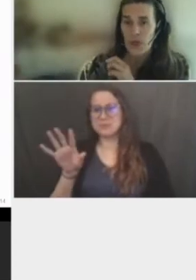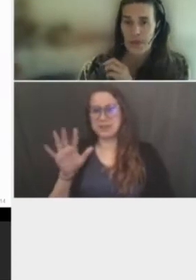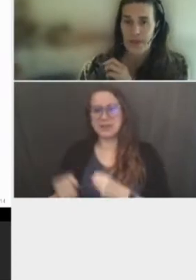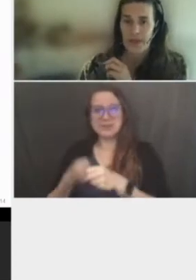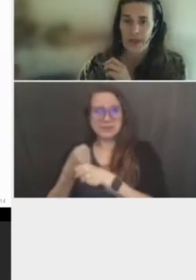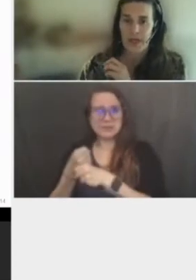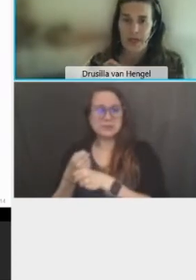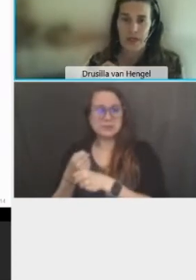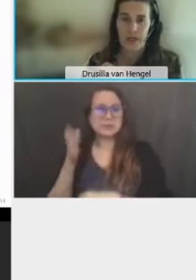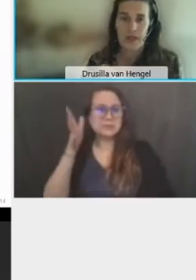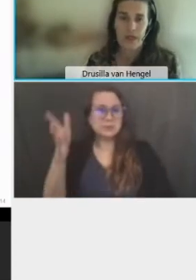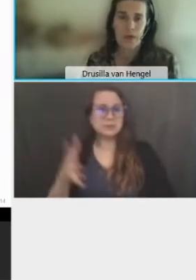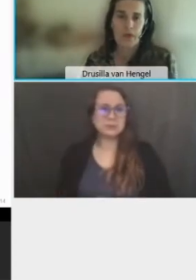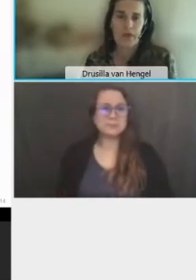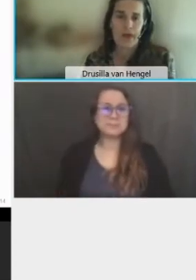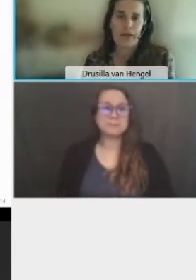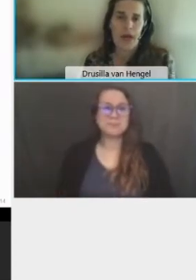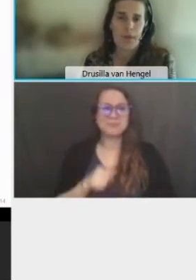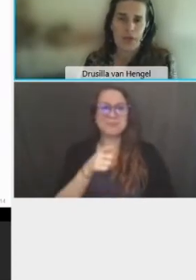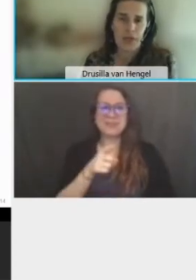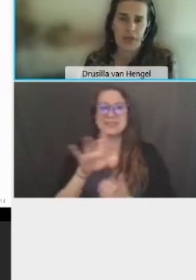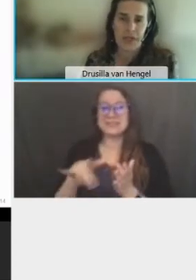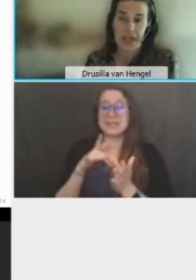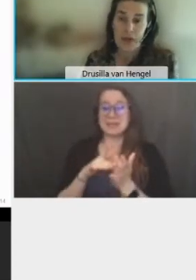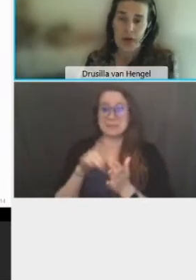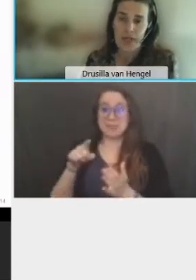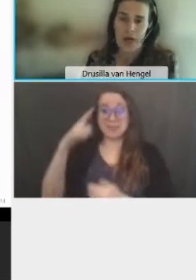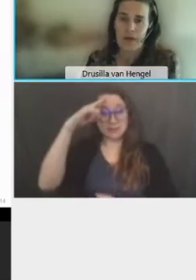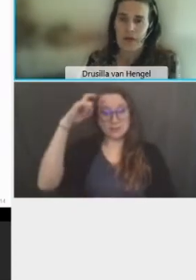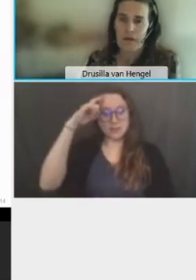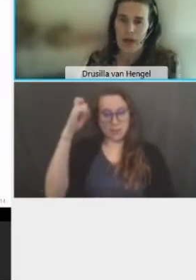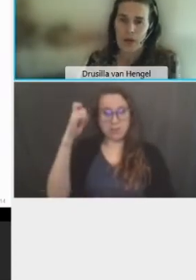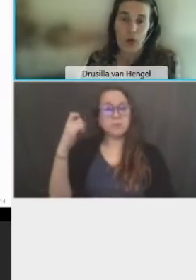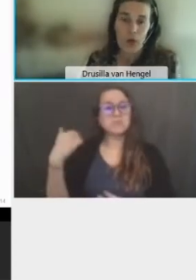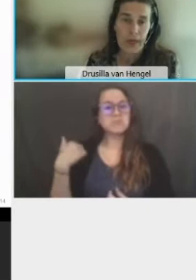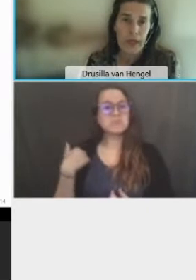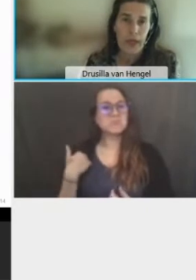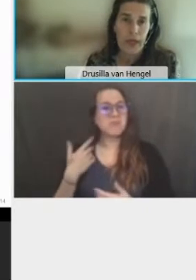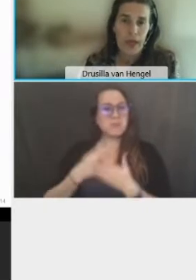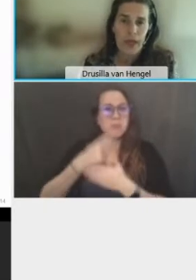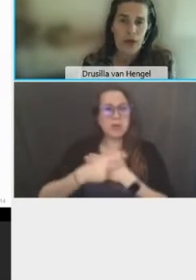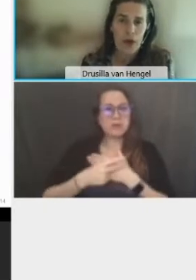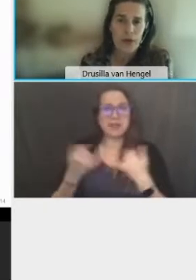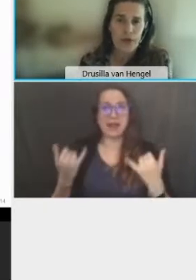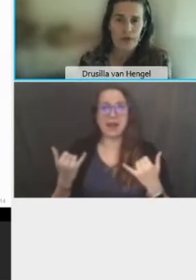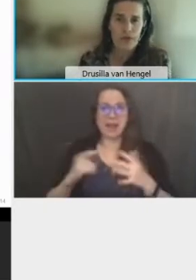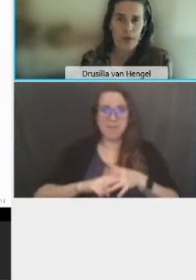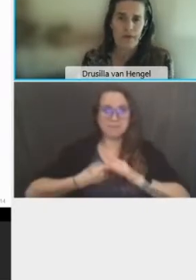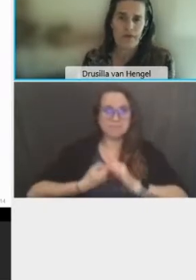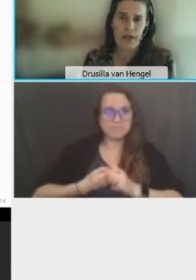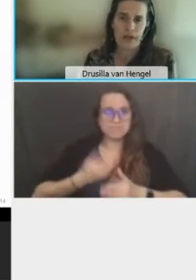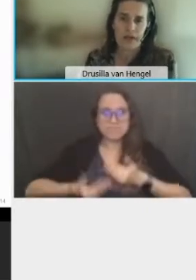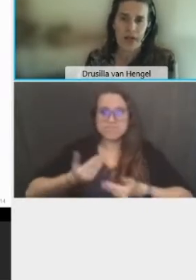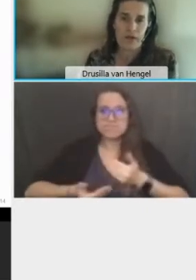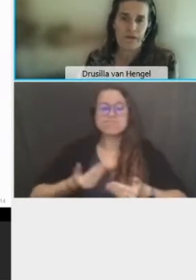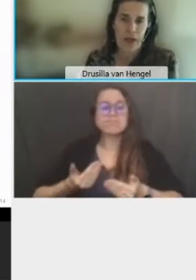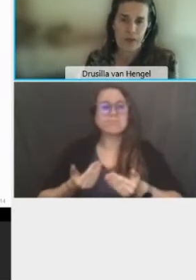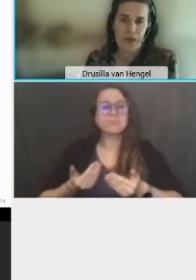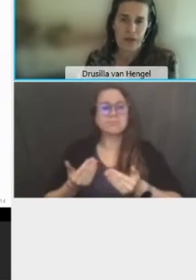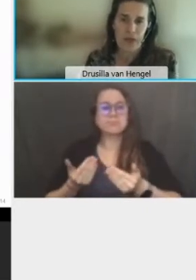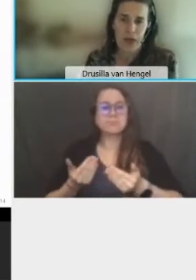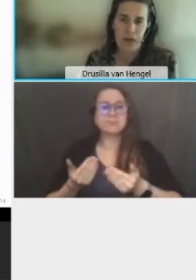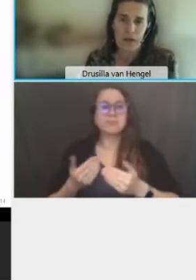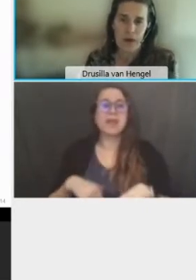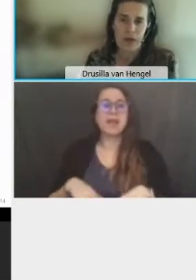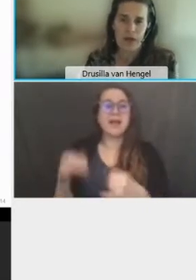This interim installation this summer provides the opportunity to get the project on the ground more quickly and also inform the final design